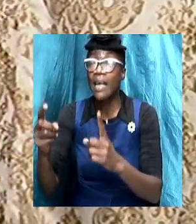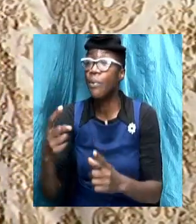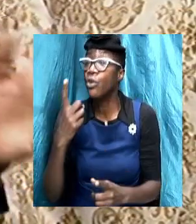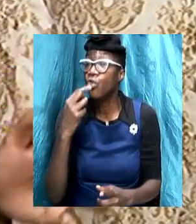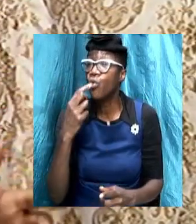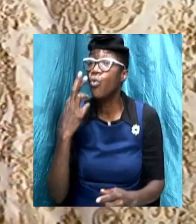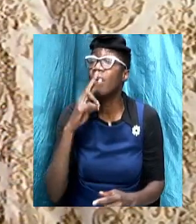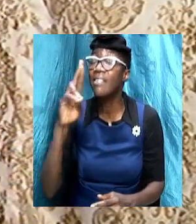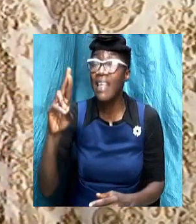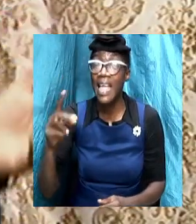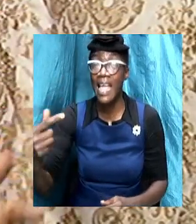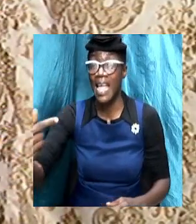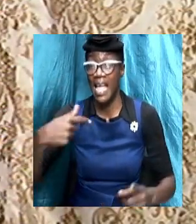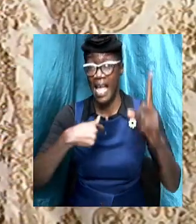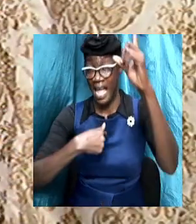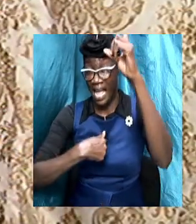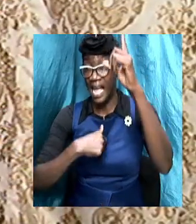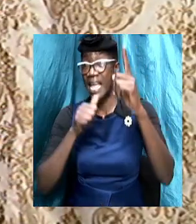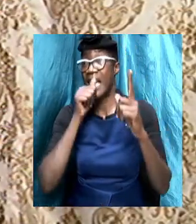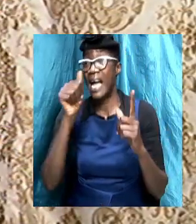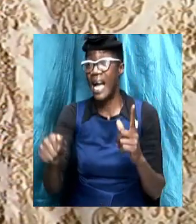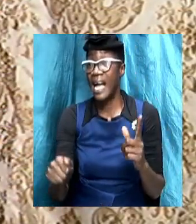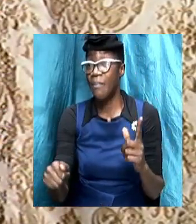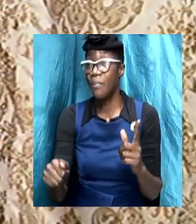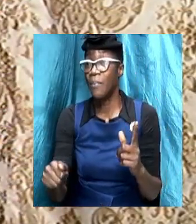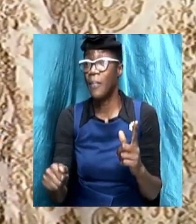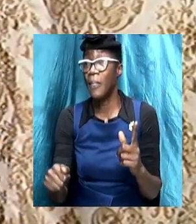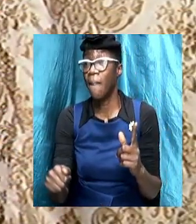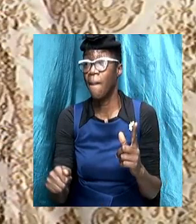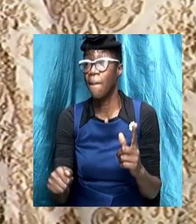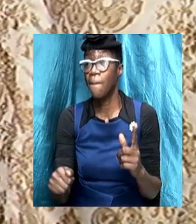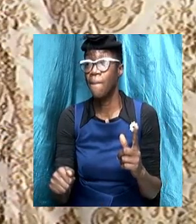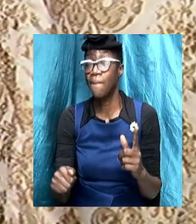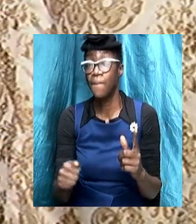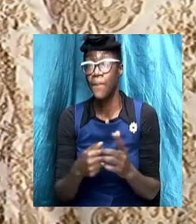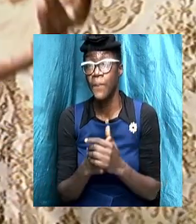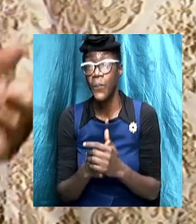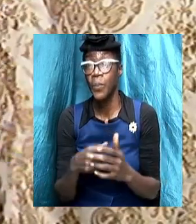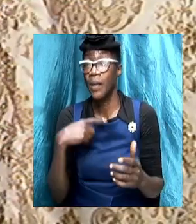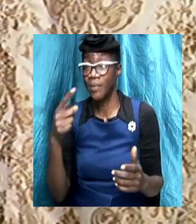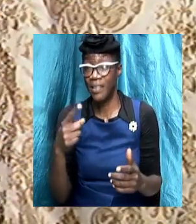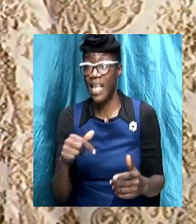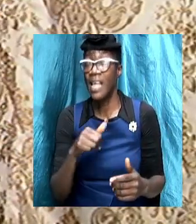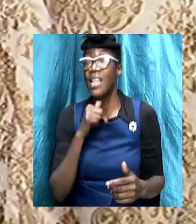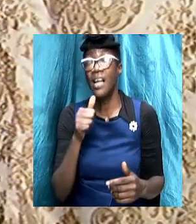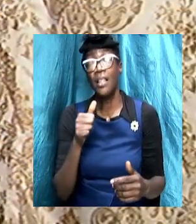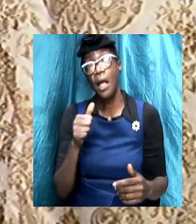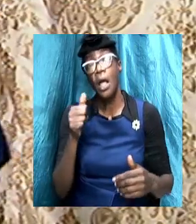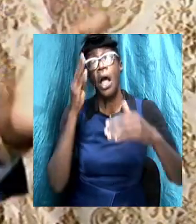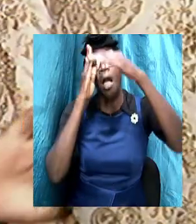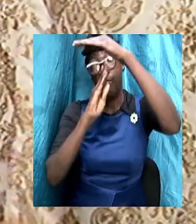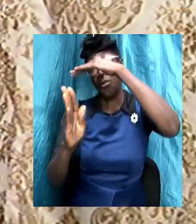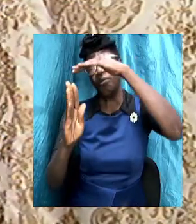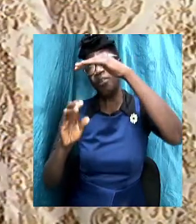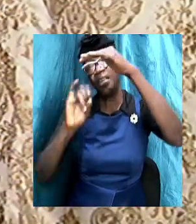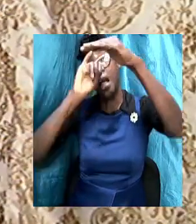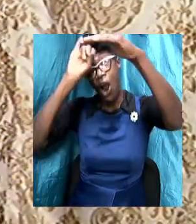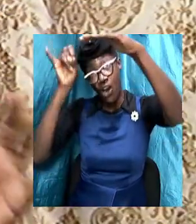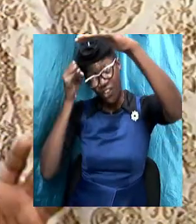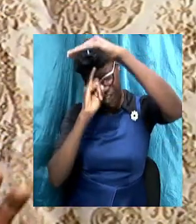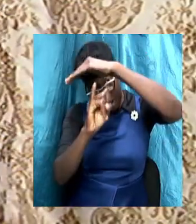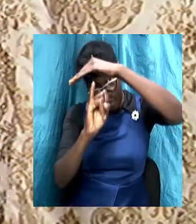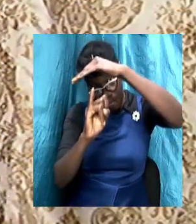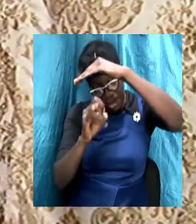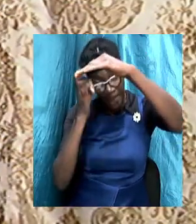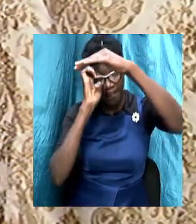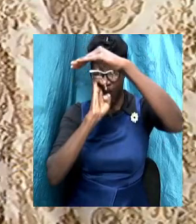about people saying that he was Apollos or saying that he was a prophet or Jeremiah or Elias or